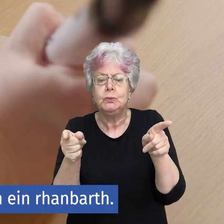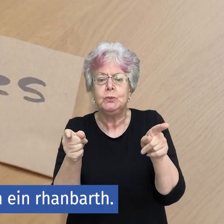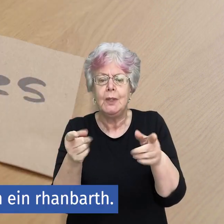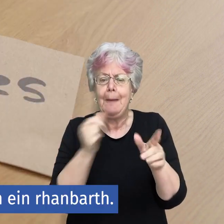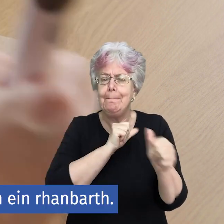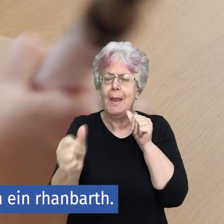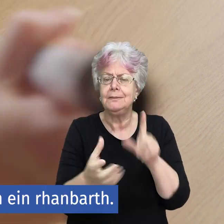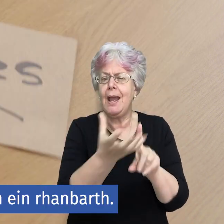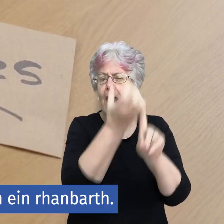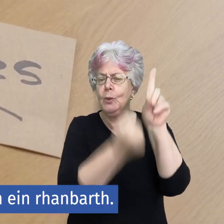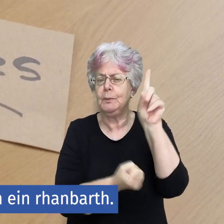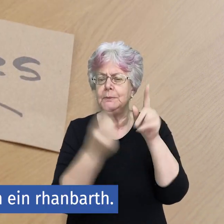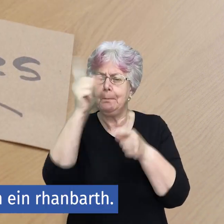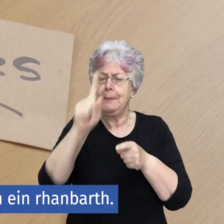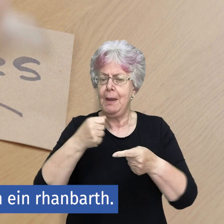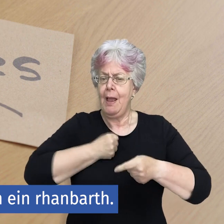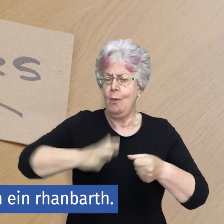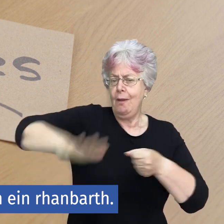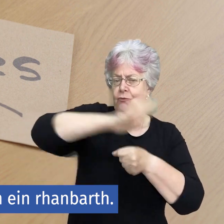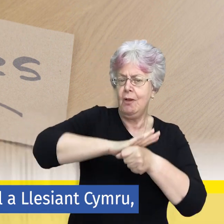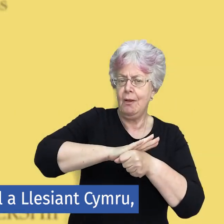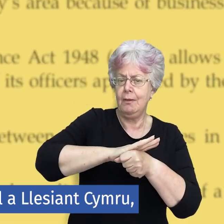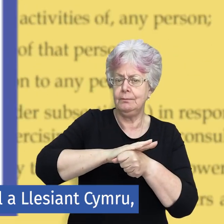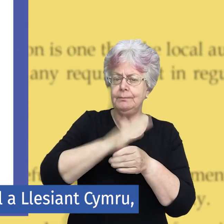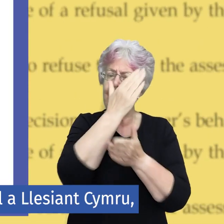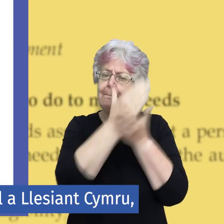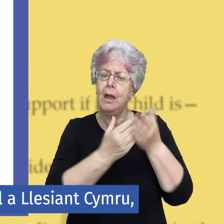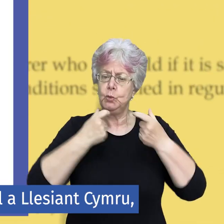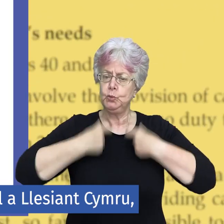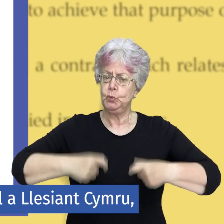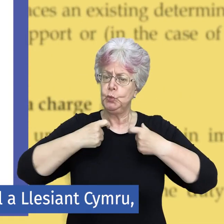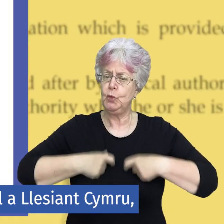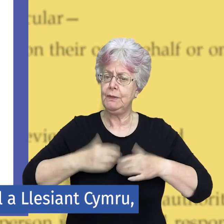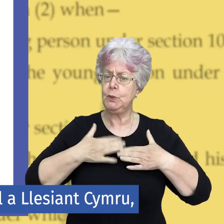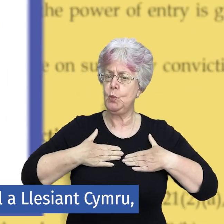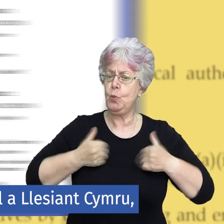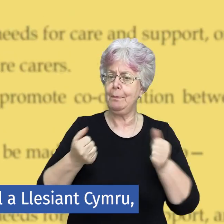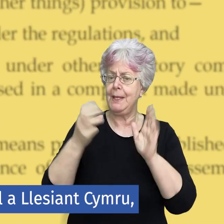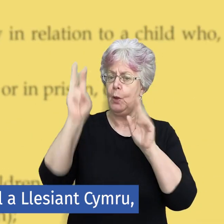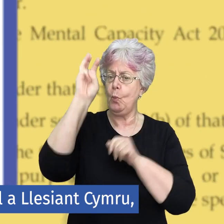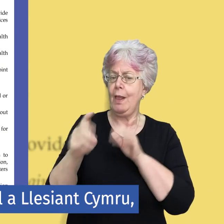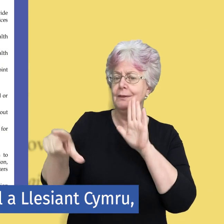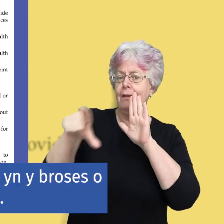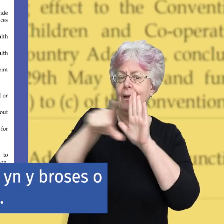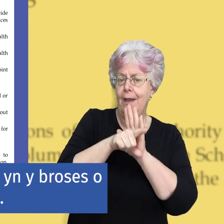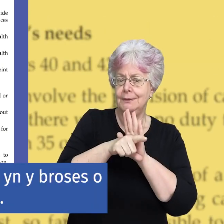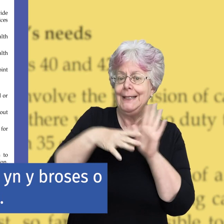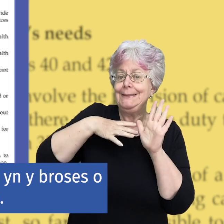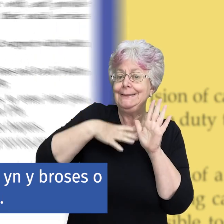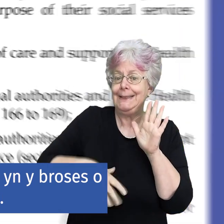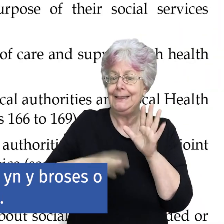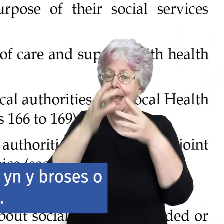will have the best outcomes for people in our region. As part of the Social Services and Wellbeing Wales Act, it's